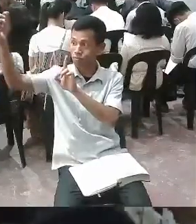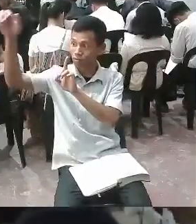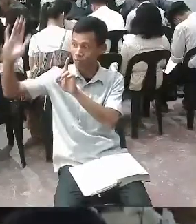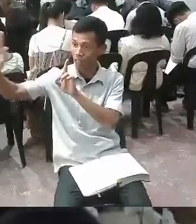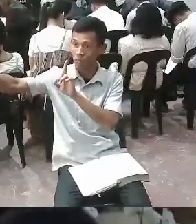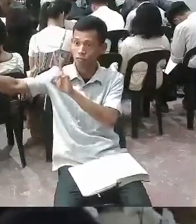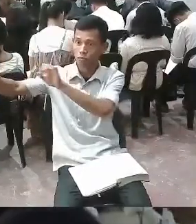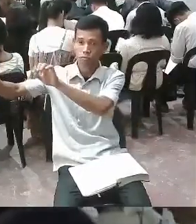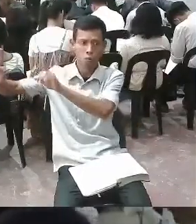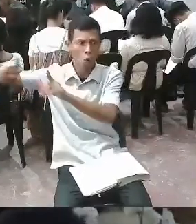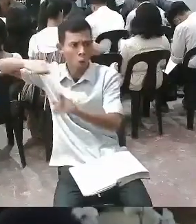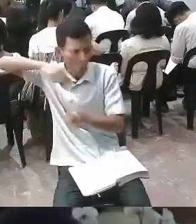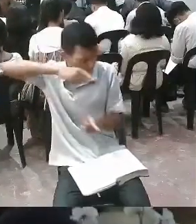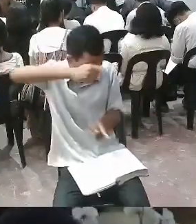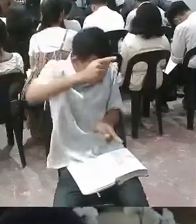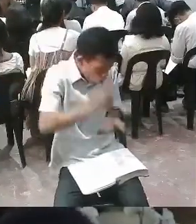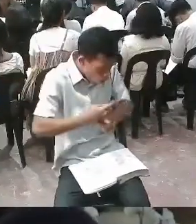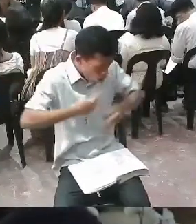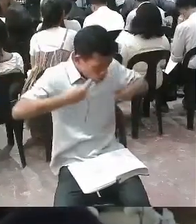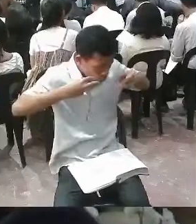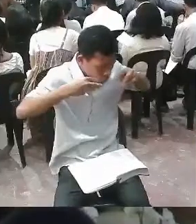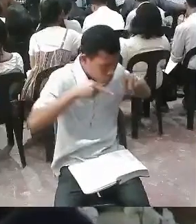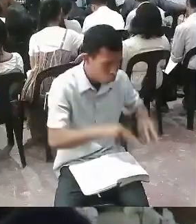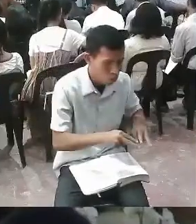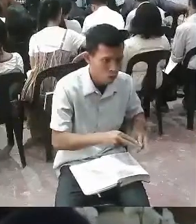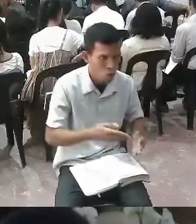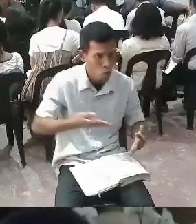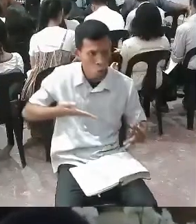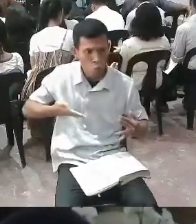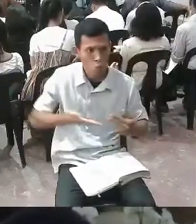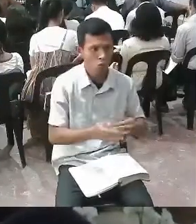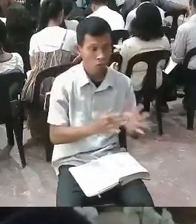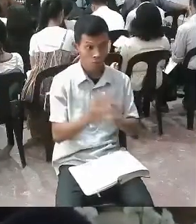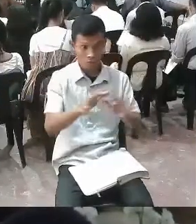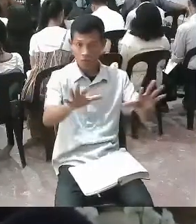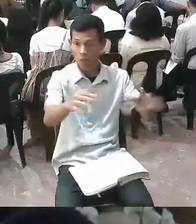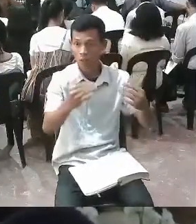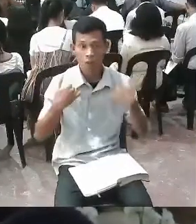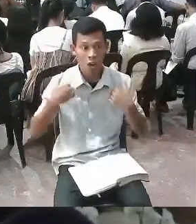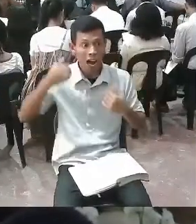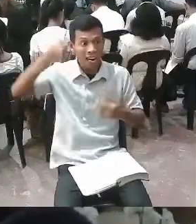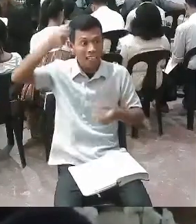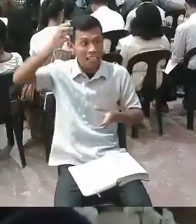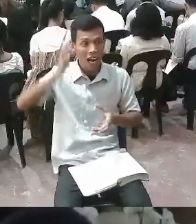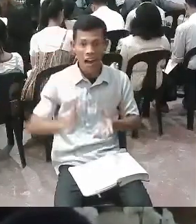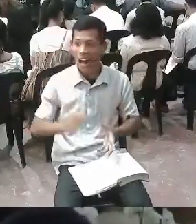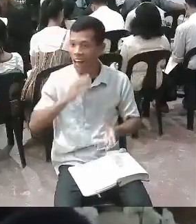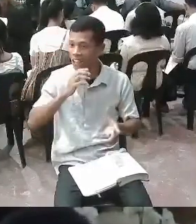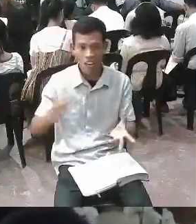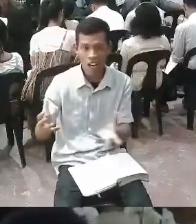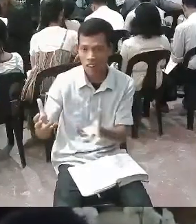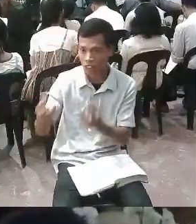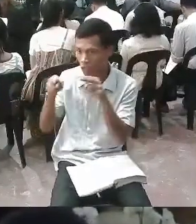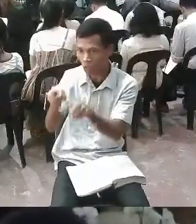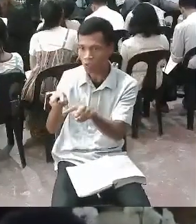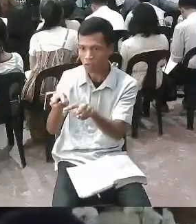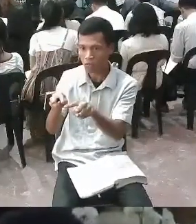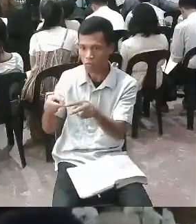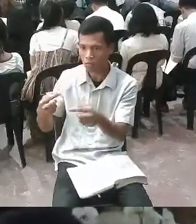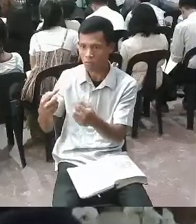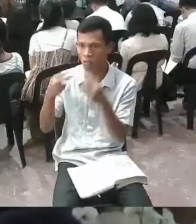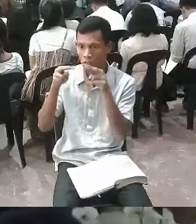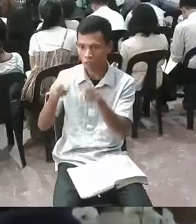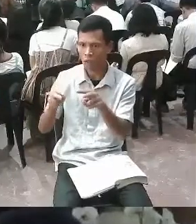in Him." God, look, God does not look at me